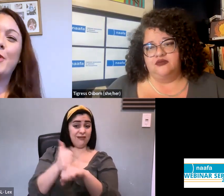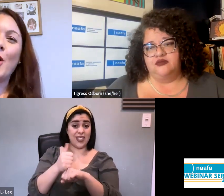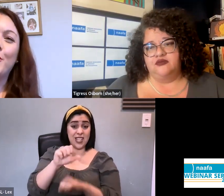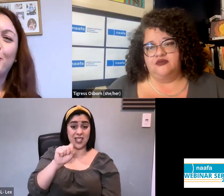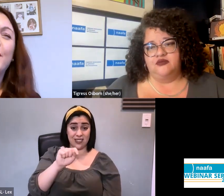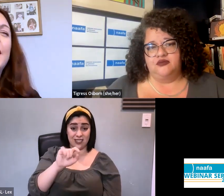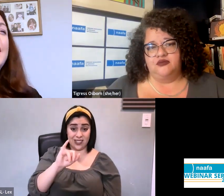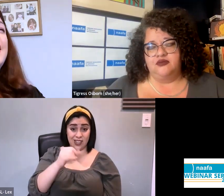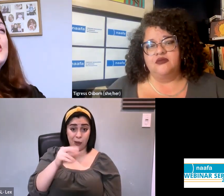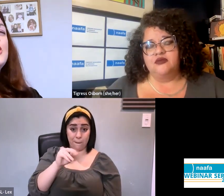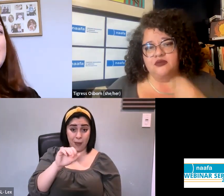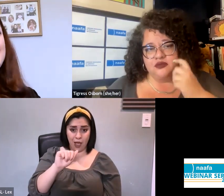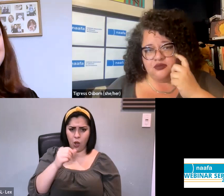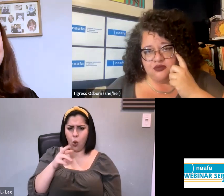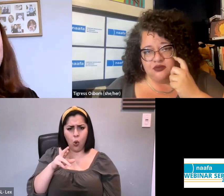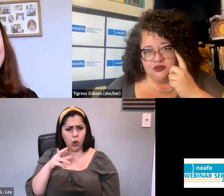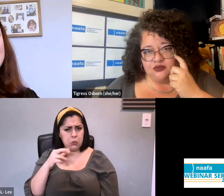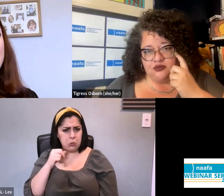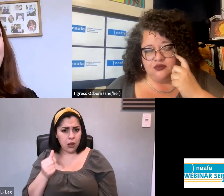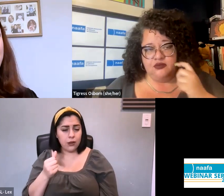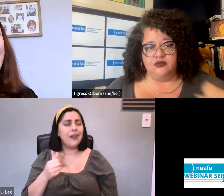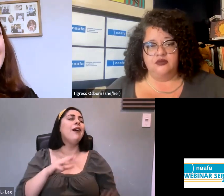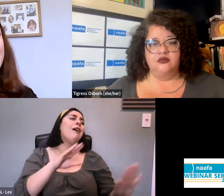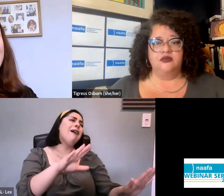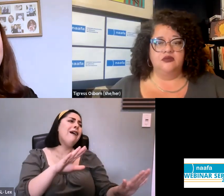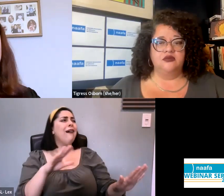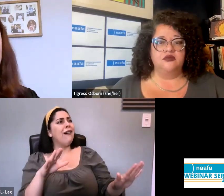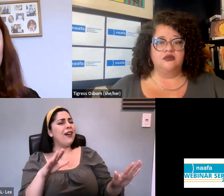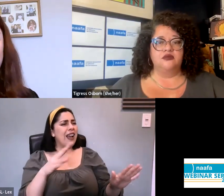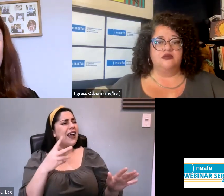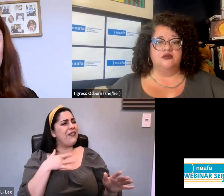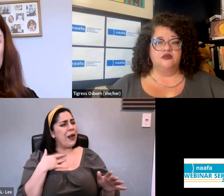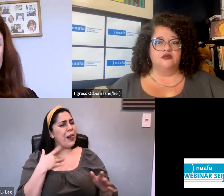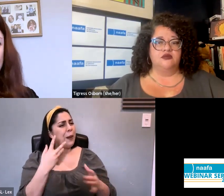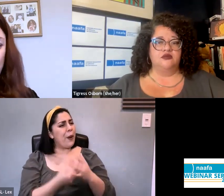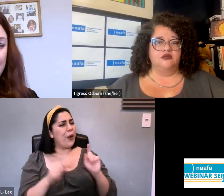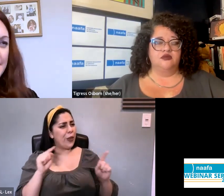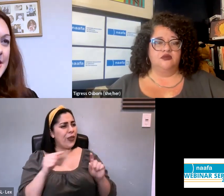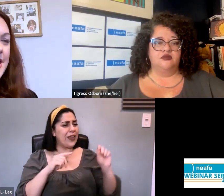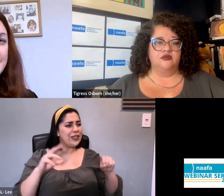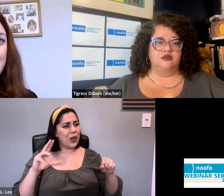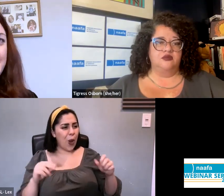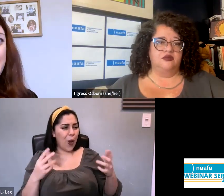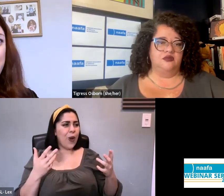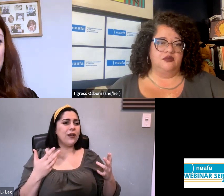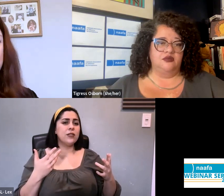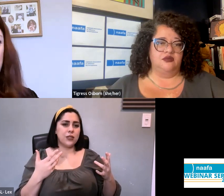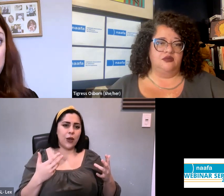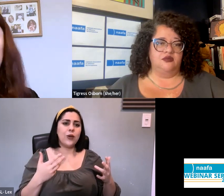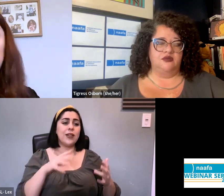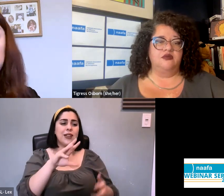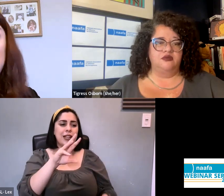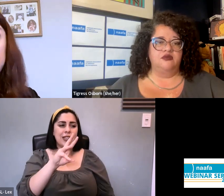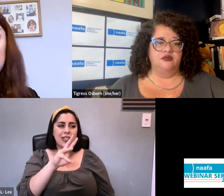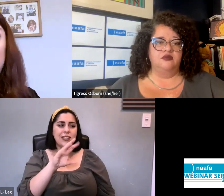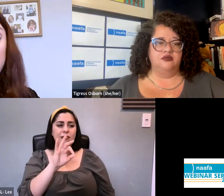Almost both. You get a show like 6 Feet Under, and since that's really the most recent one, that's the one that people always go